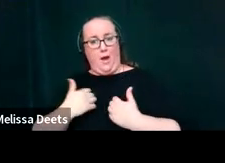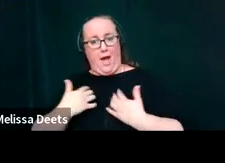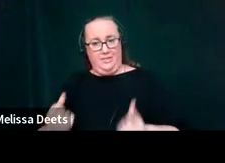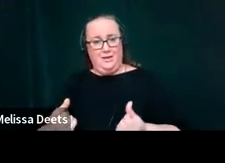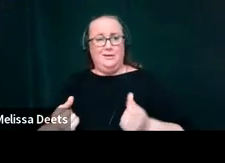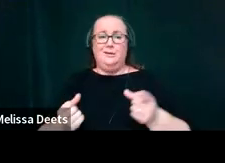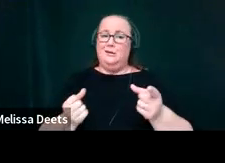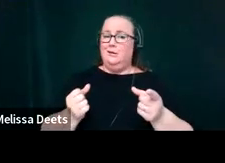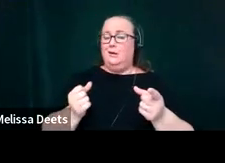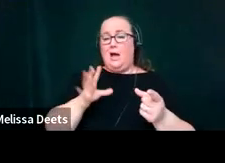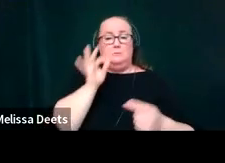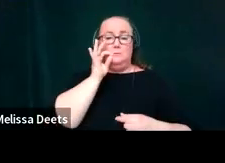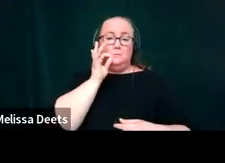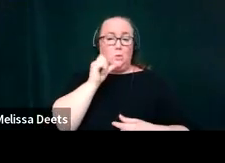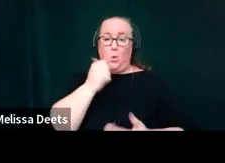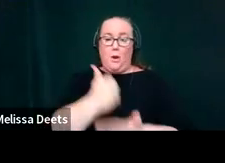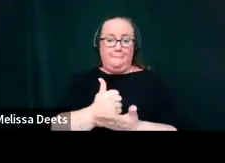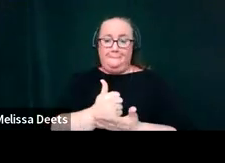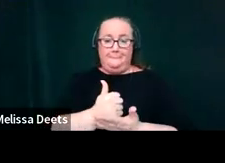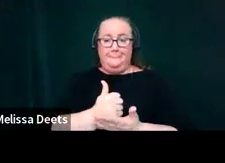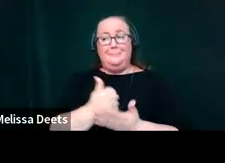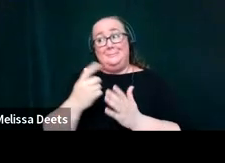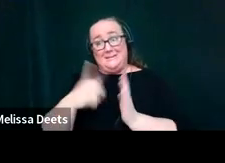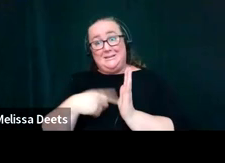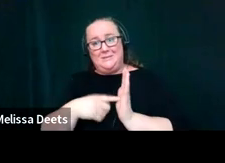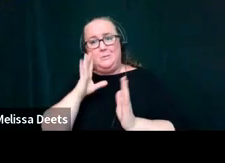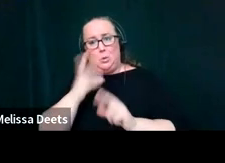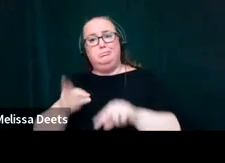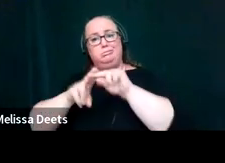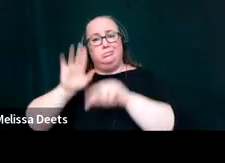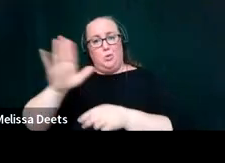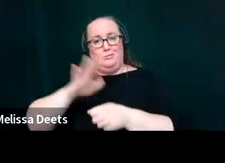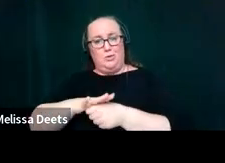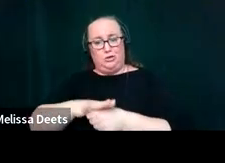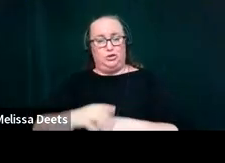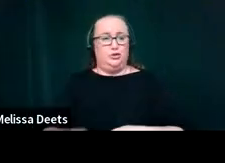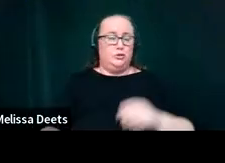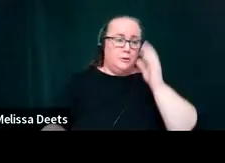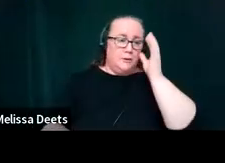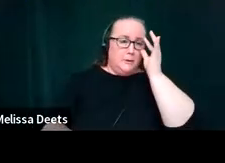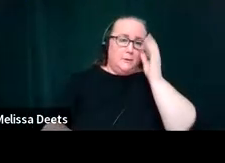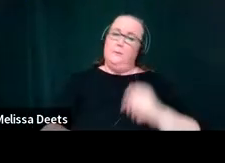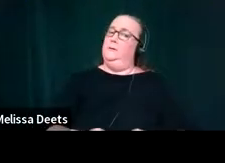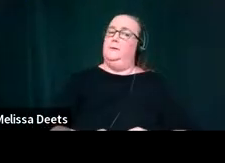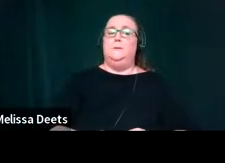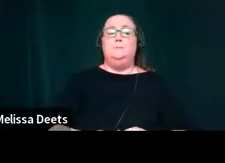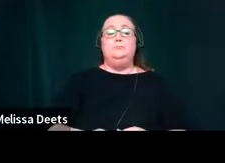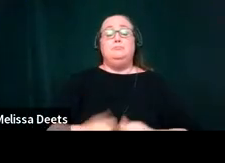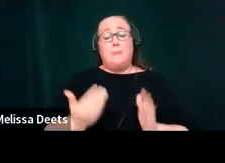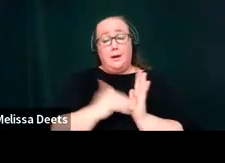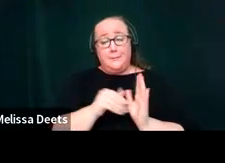50% of patients, it can actually raise your eye pressure. We recommend continued close care with